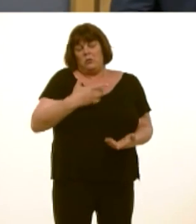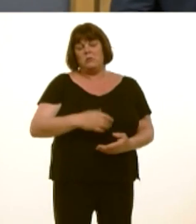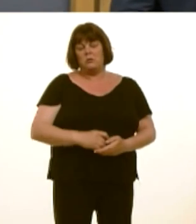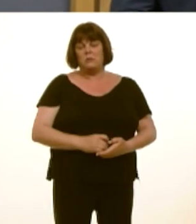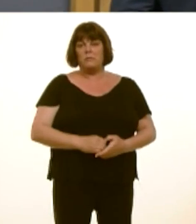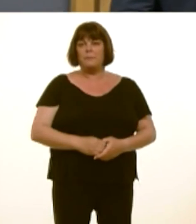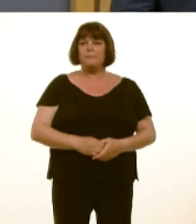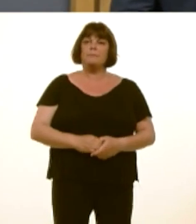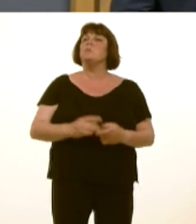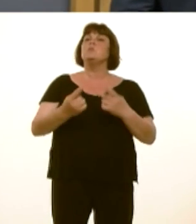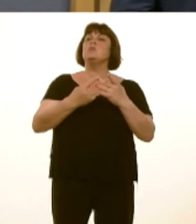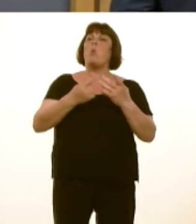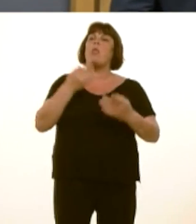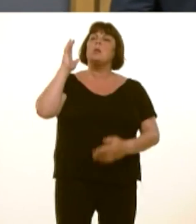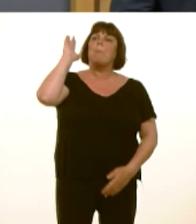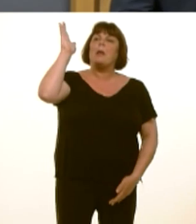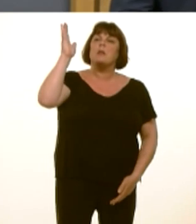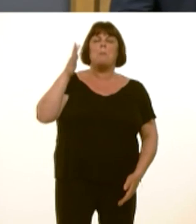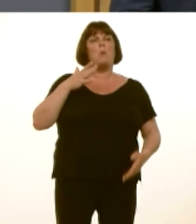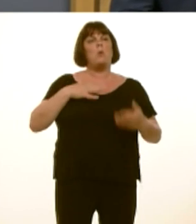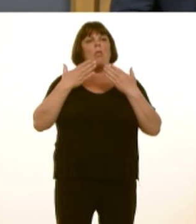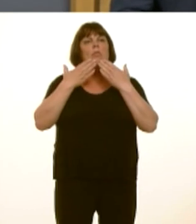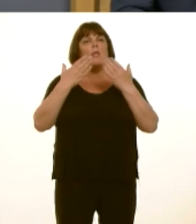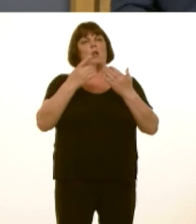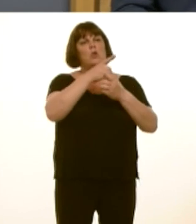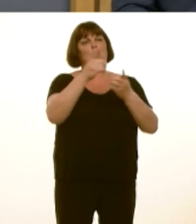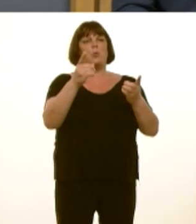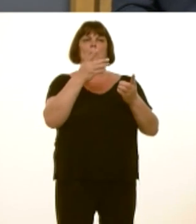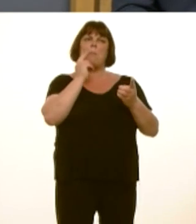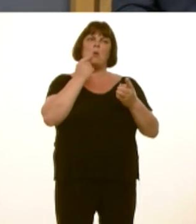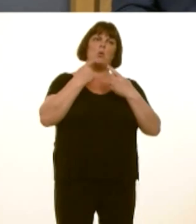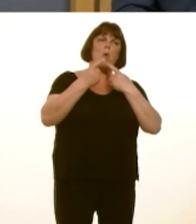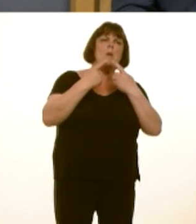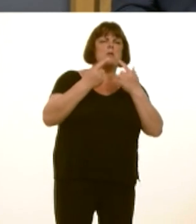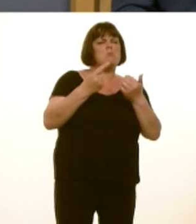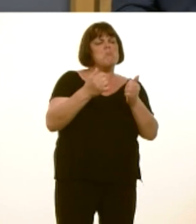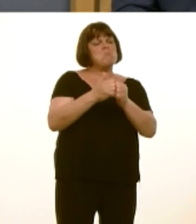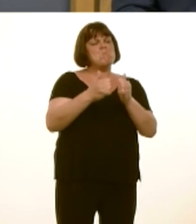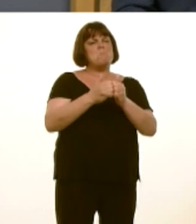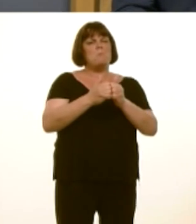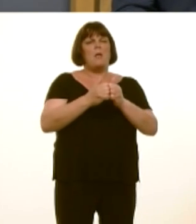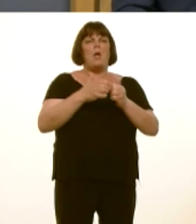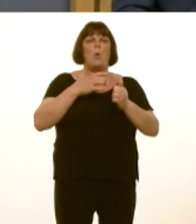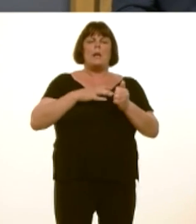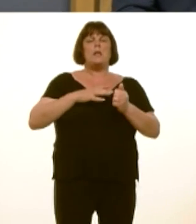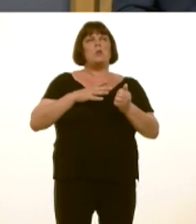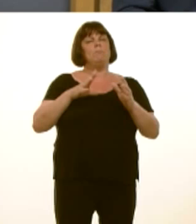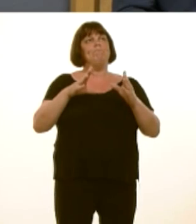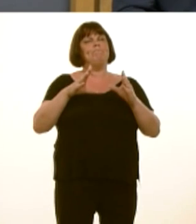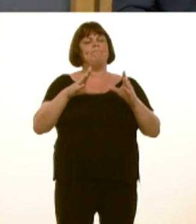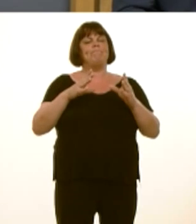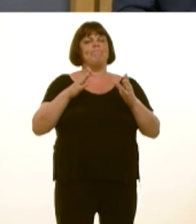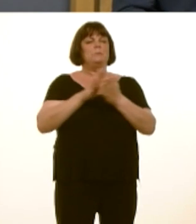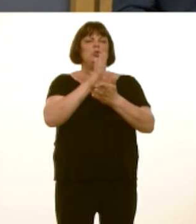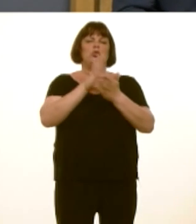I have no other speakers. But I'd like to thank the members for their very fitting tributes, and I think we should all appreciate the day and enjoy every